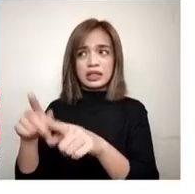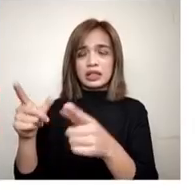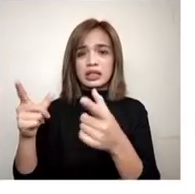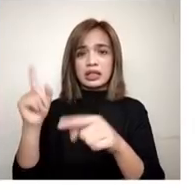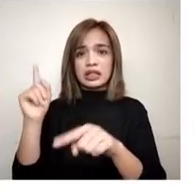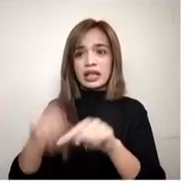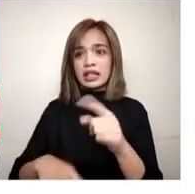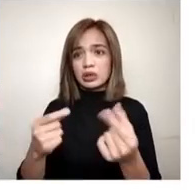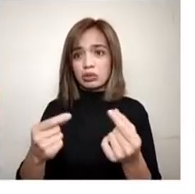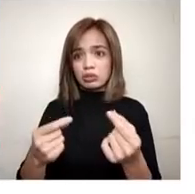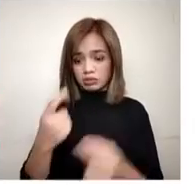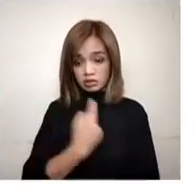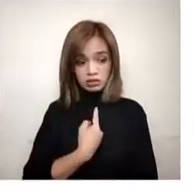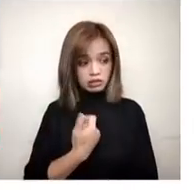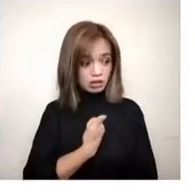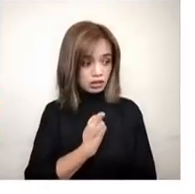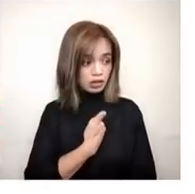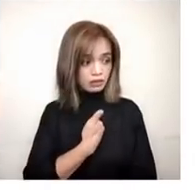by themselves.